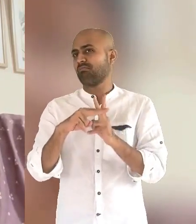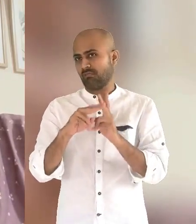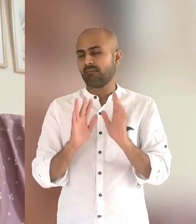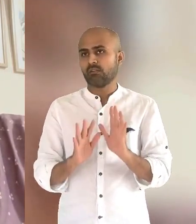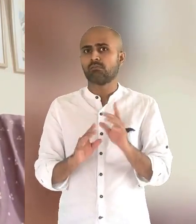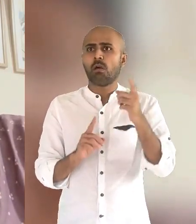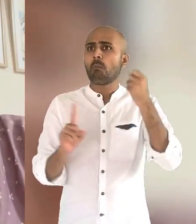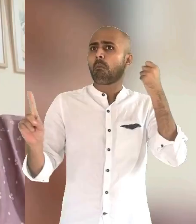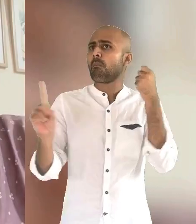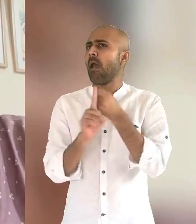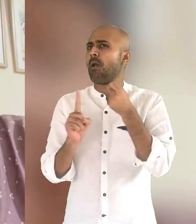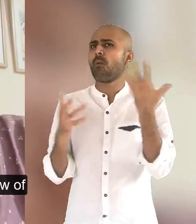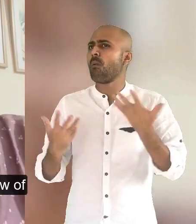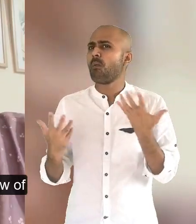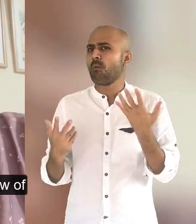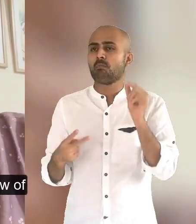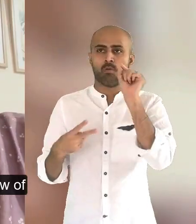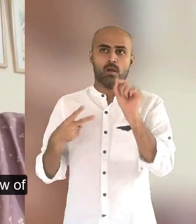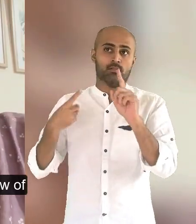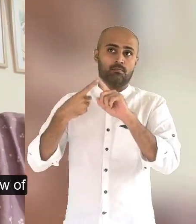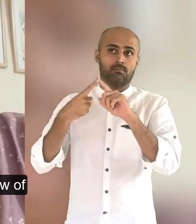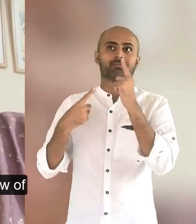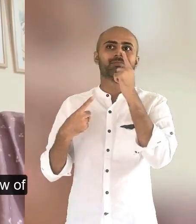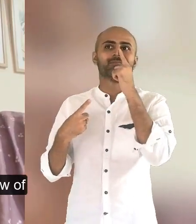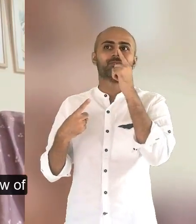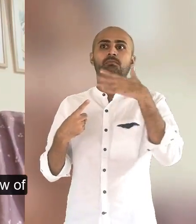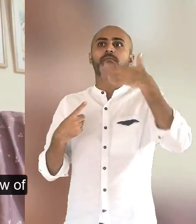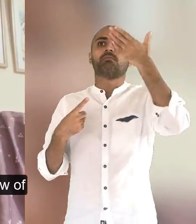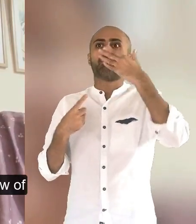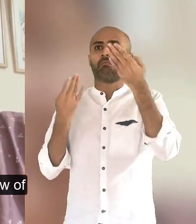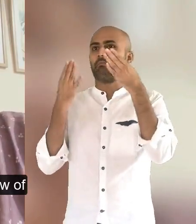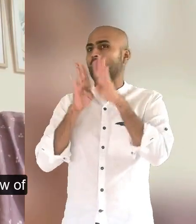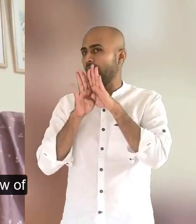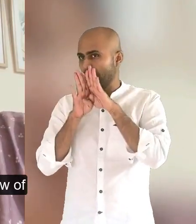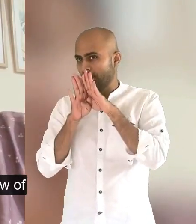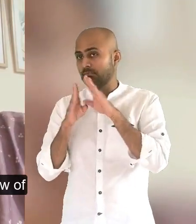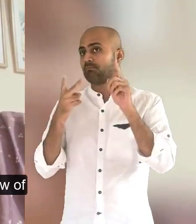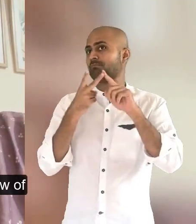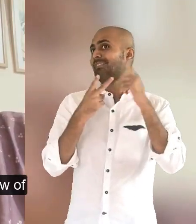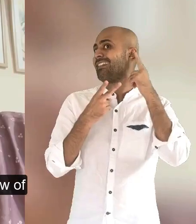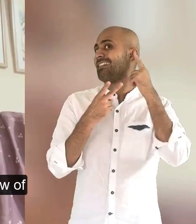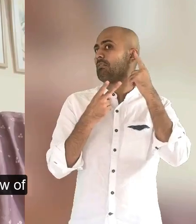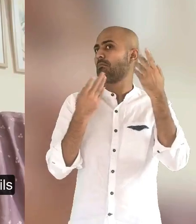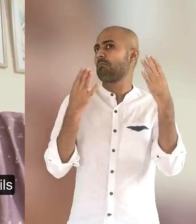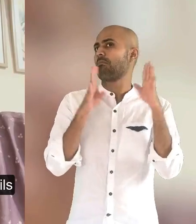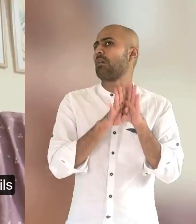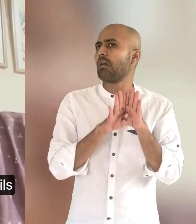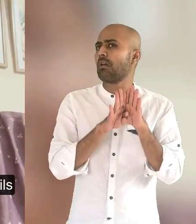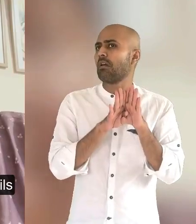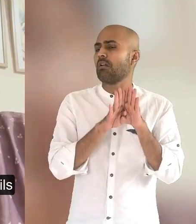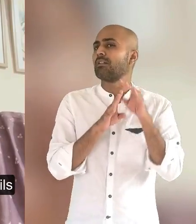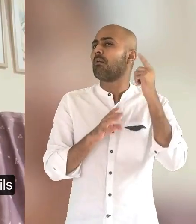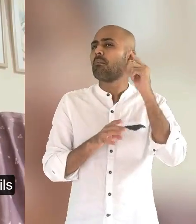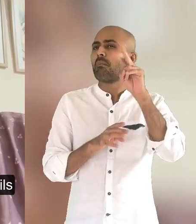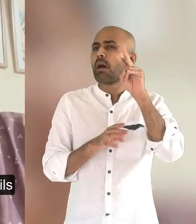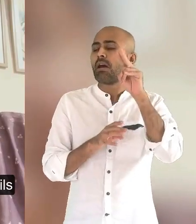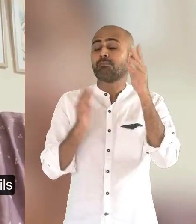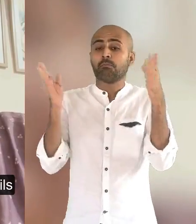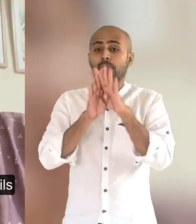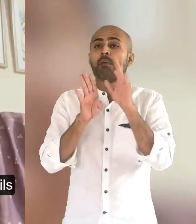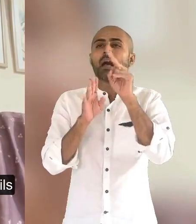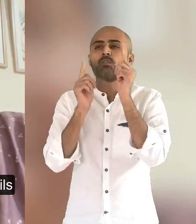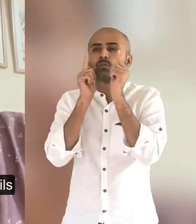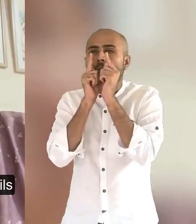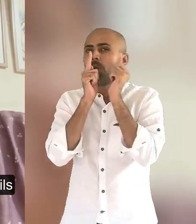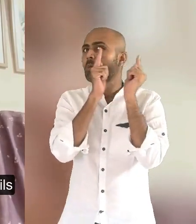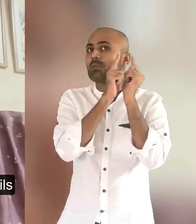initial 4 to 5 years. The consequence is of the contracture is